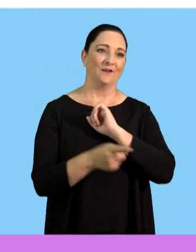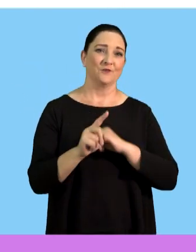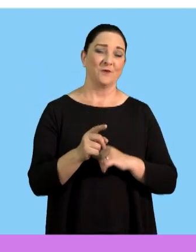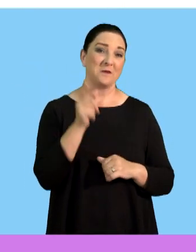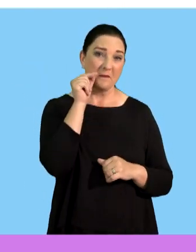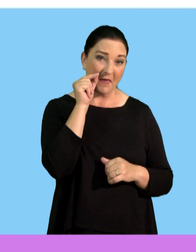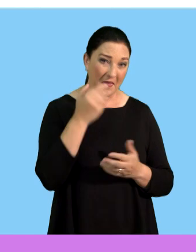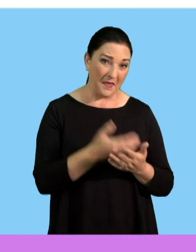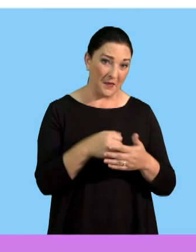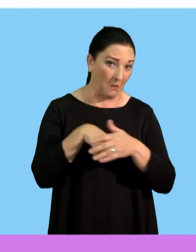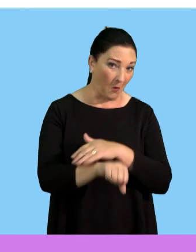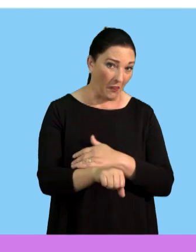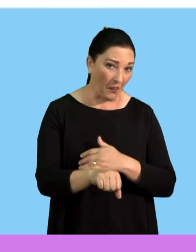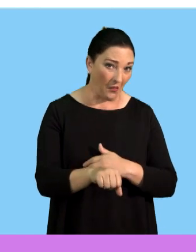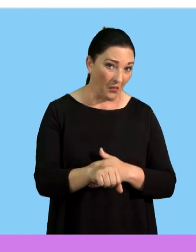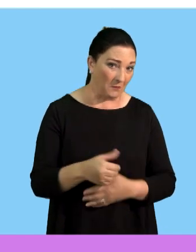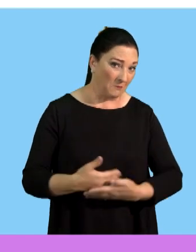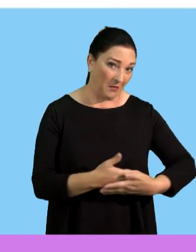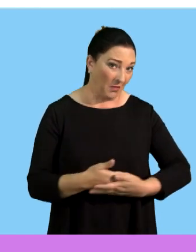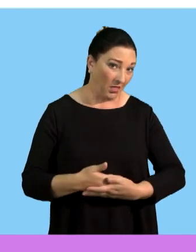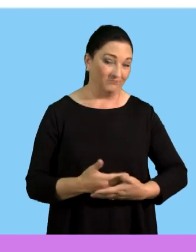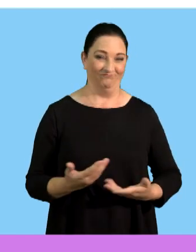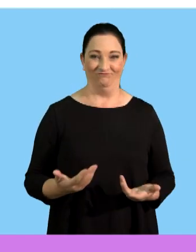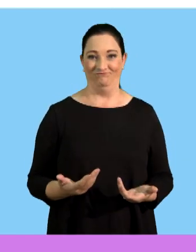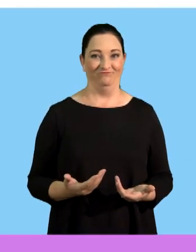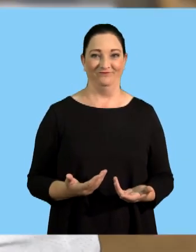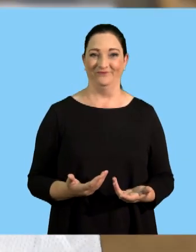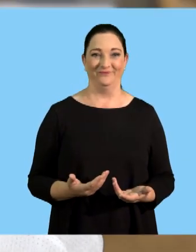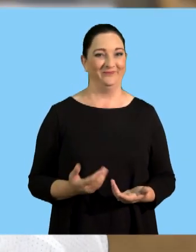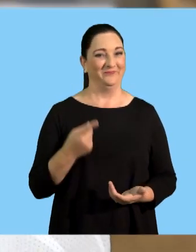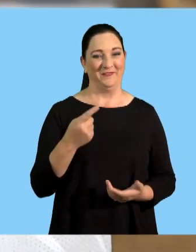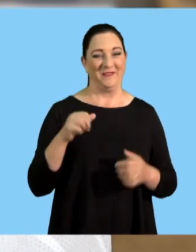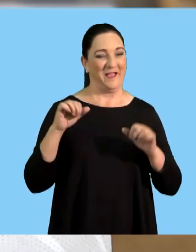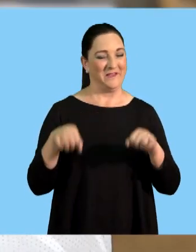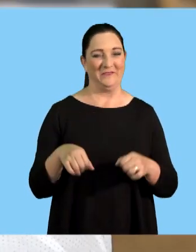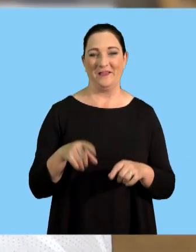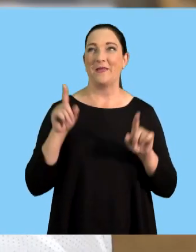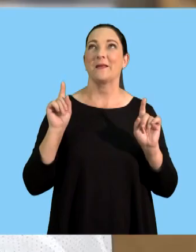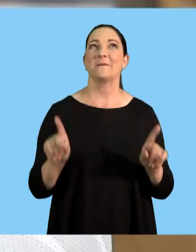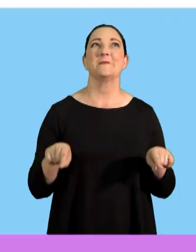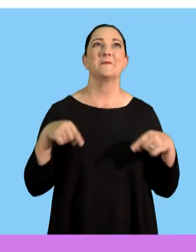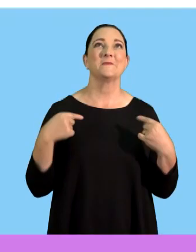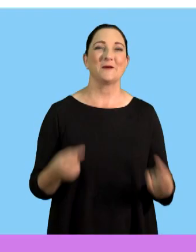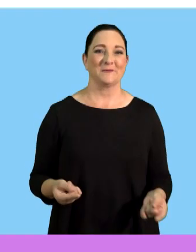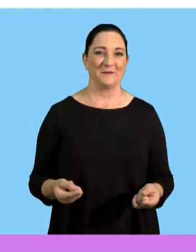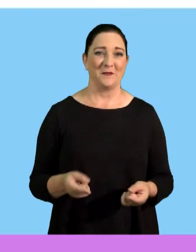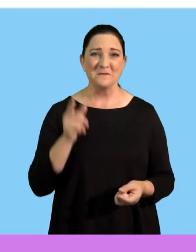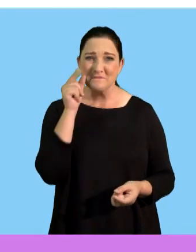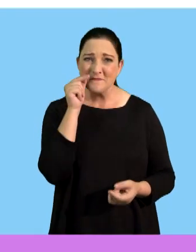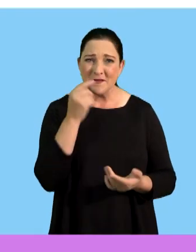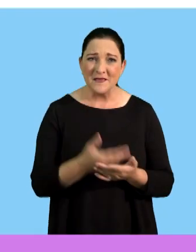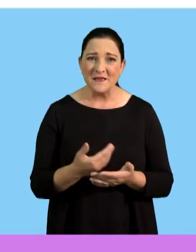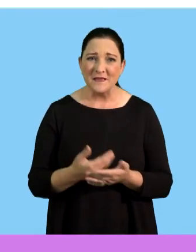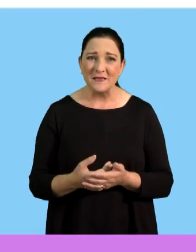a man will give birth. All right? Yes, definitely, I agree with you. So that is impossible. We